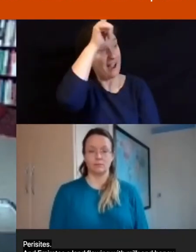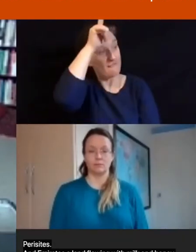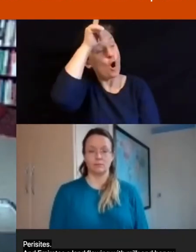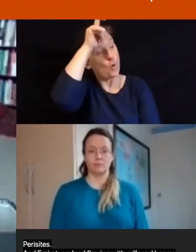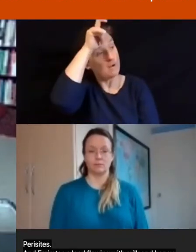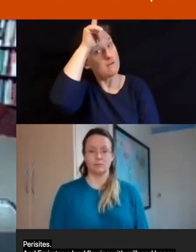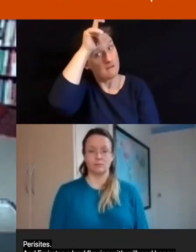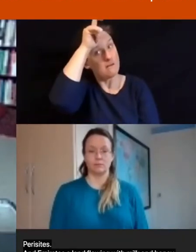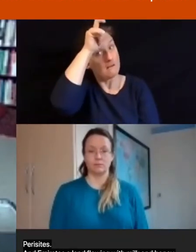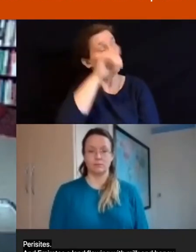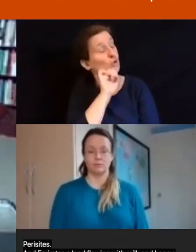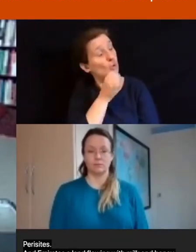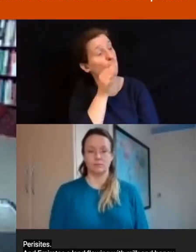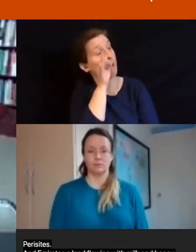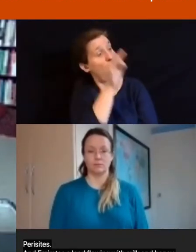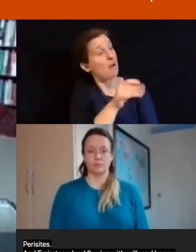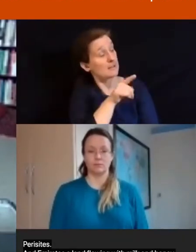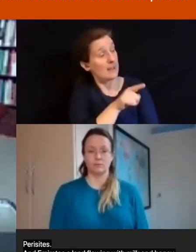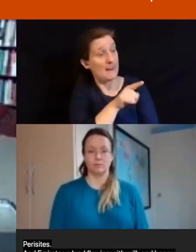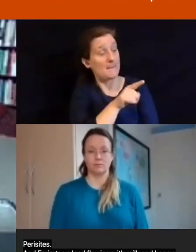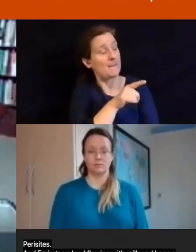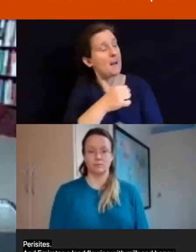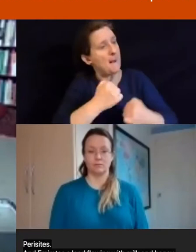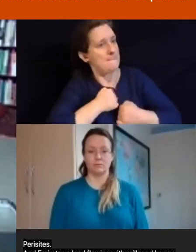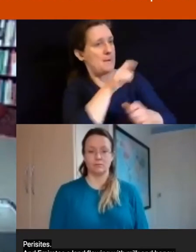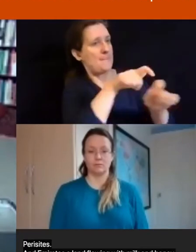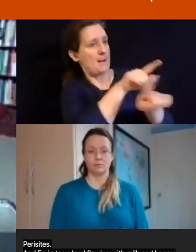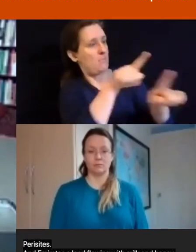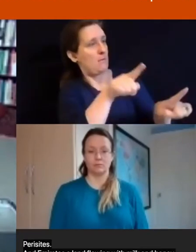and you will ask him to set my people free.